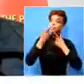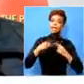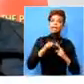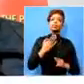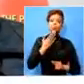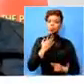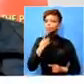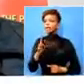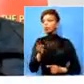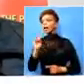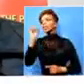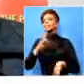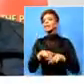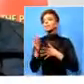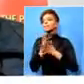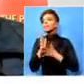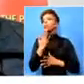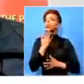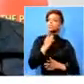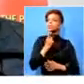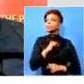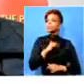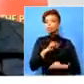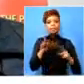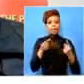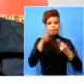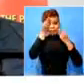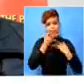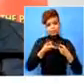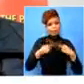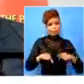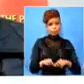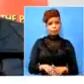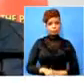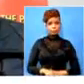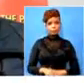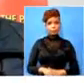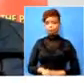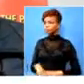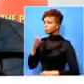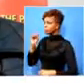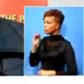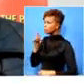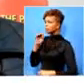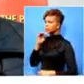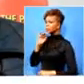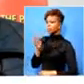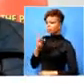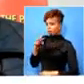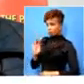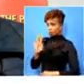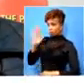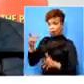during discussions in the cabinet. So what does that mean for your alliance? As members of